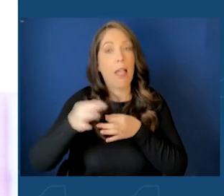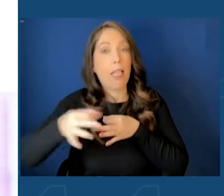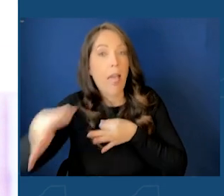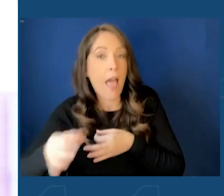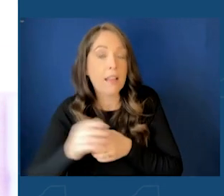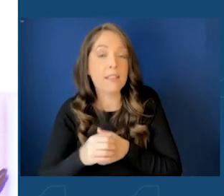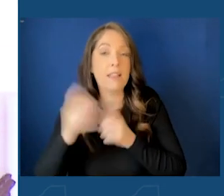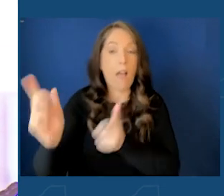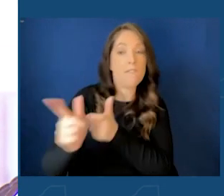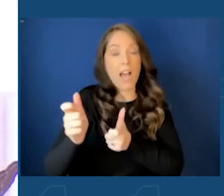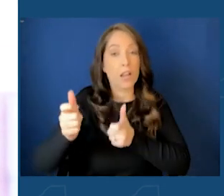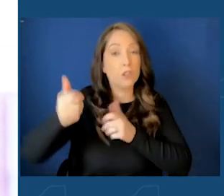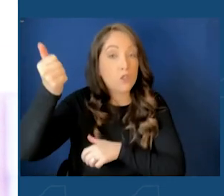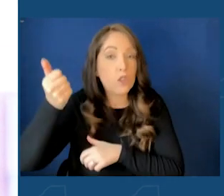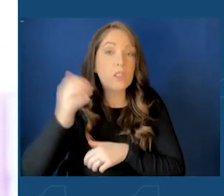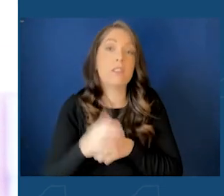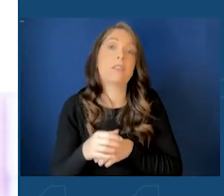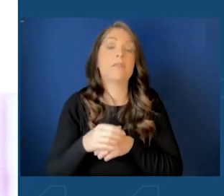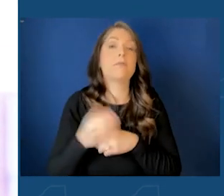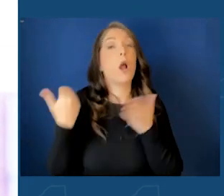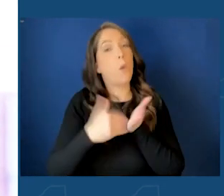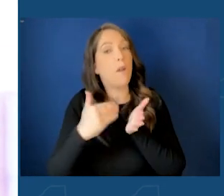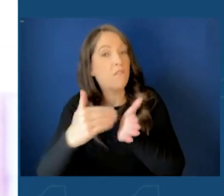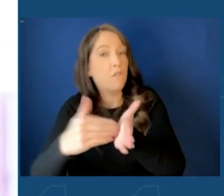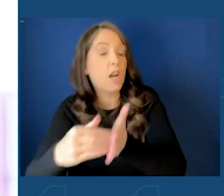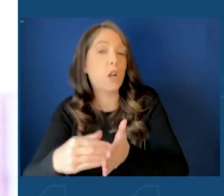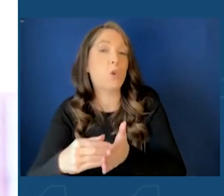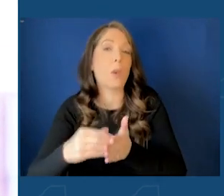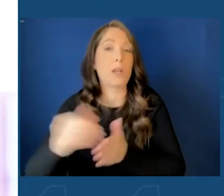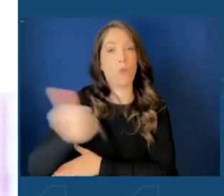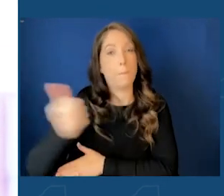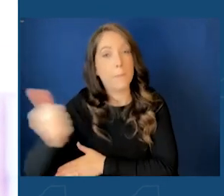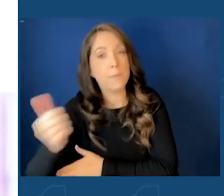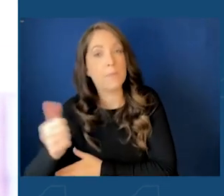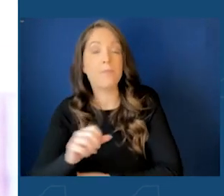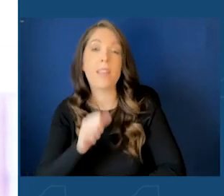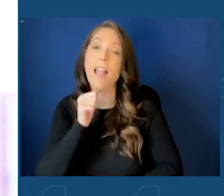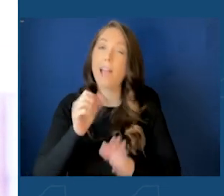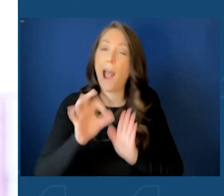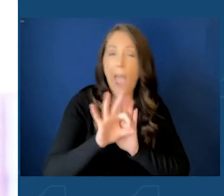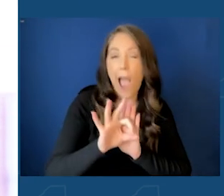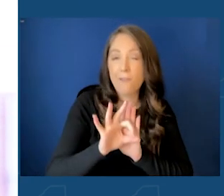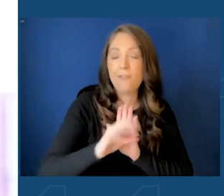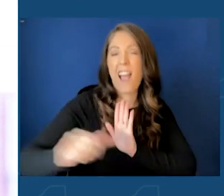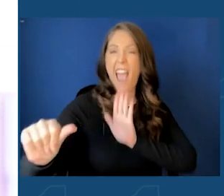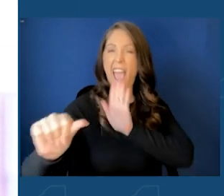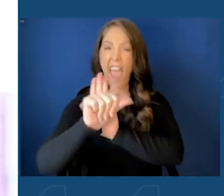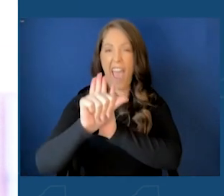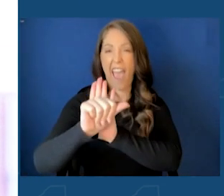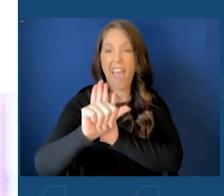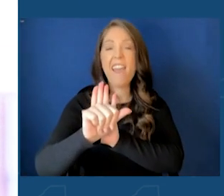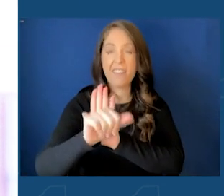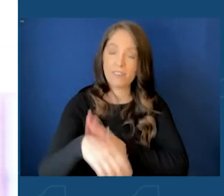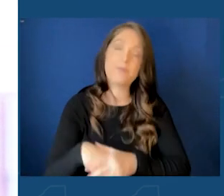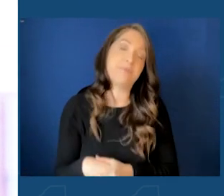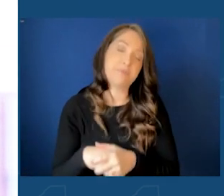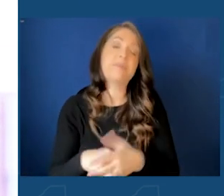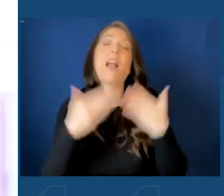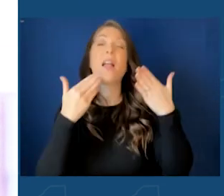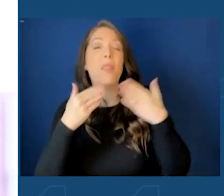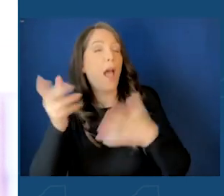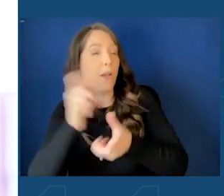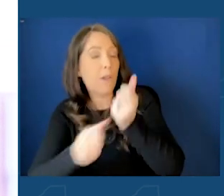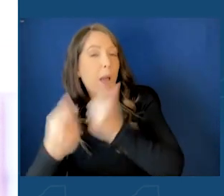frequent trips. I think that just about gives us an A for all those. Not an F, that's an A. And I want to thank everybody who made sure that we can work